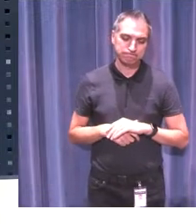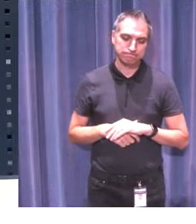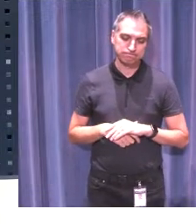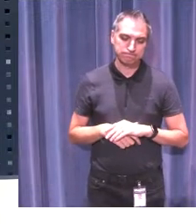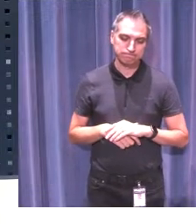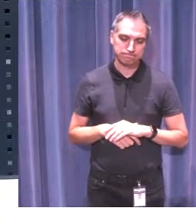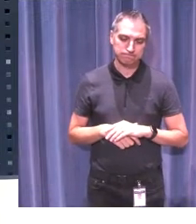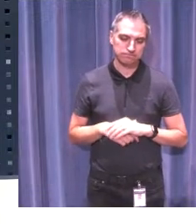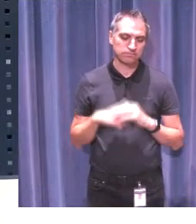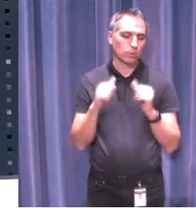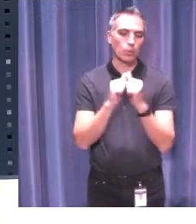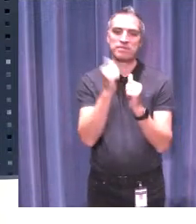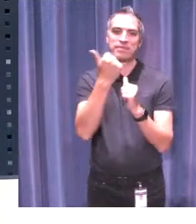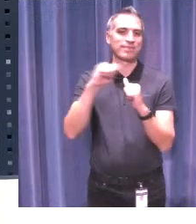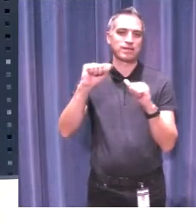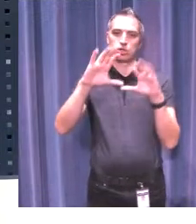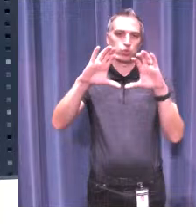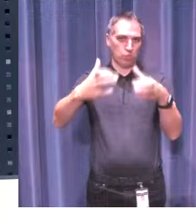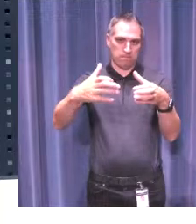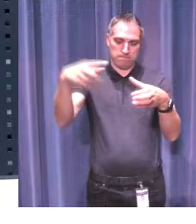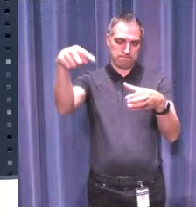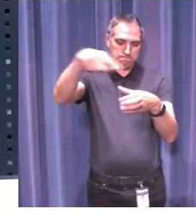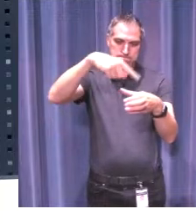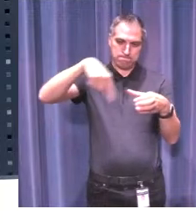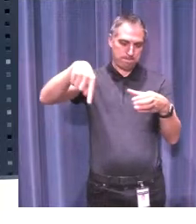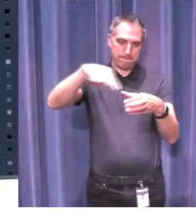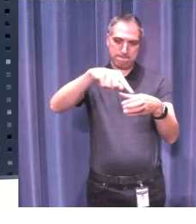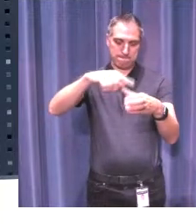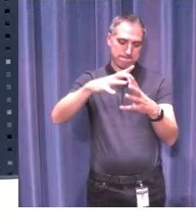As with any group, the